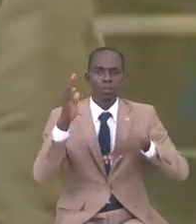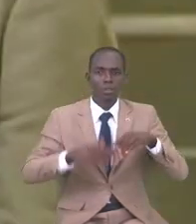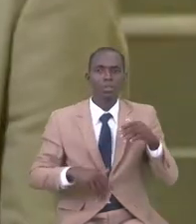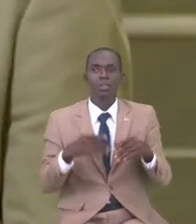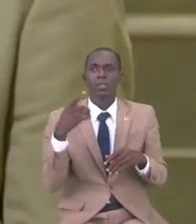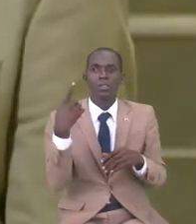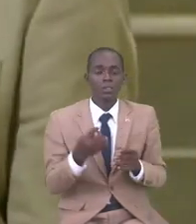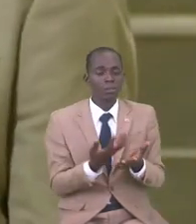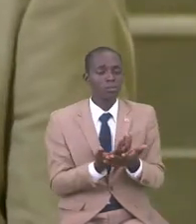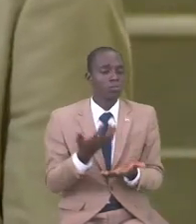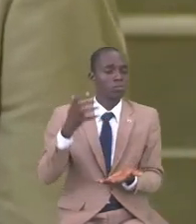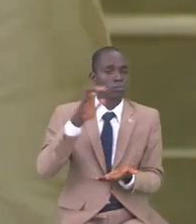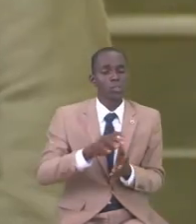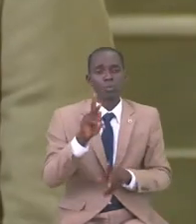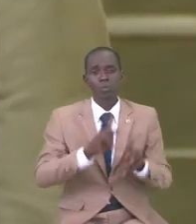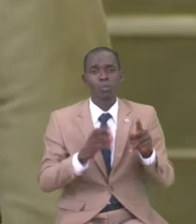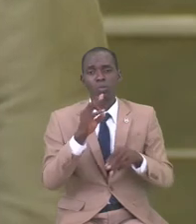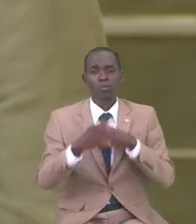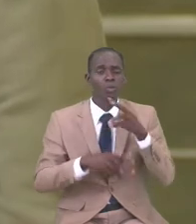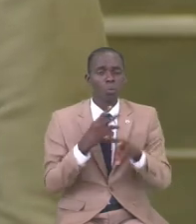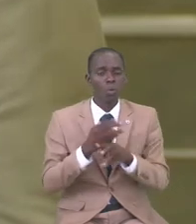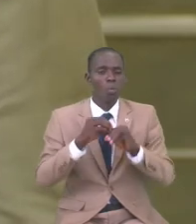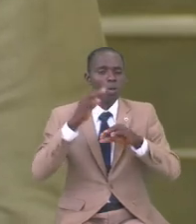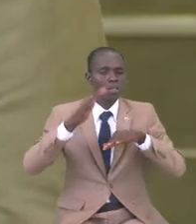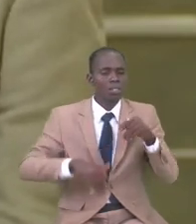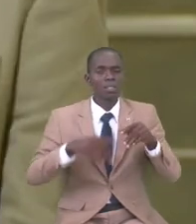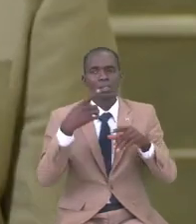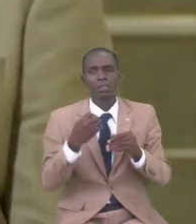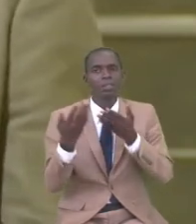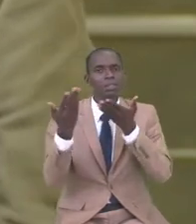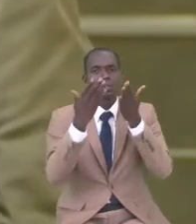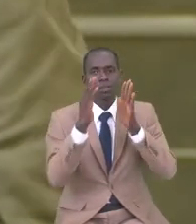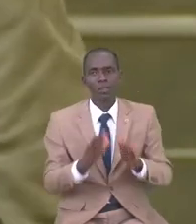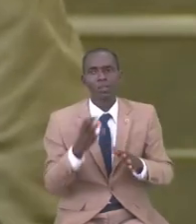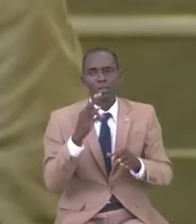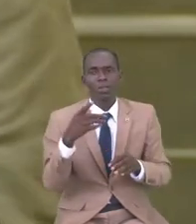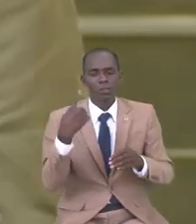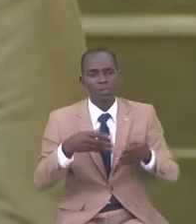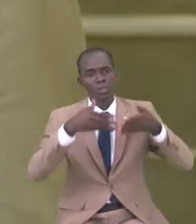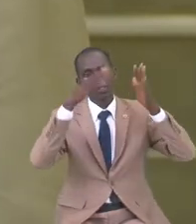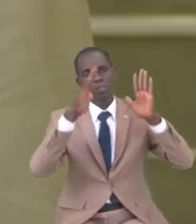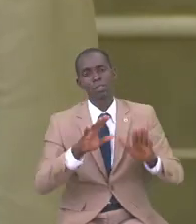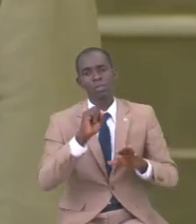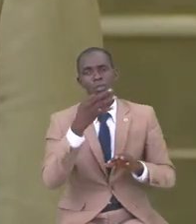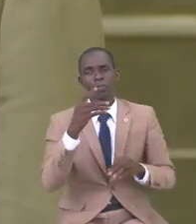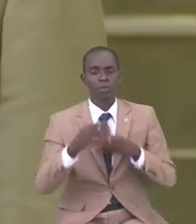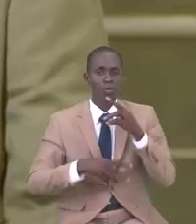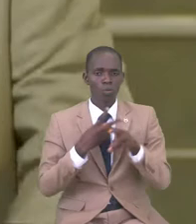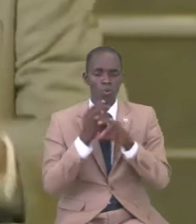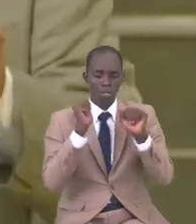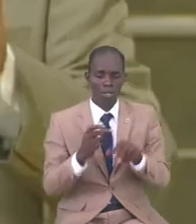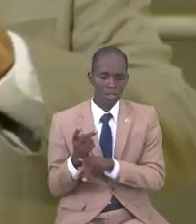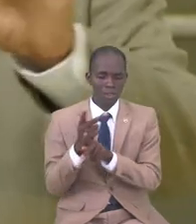rich people of the world, and more than the servants of the leaders of the world can take care of